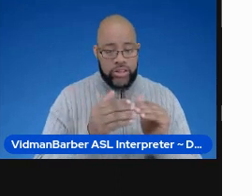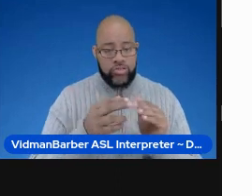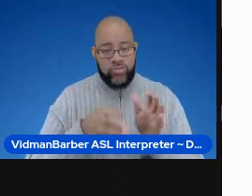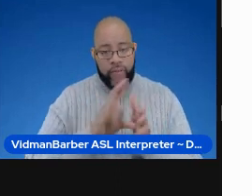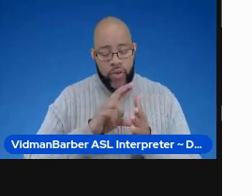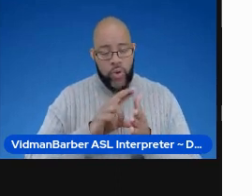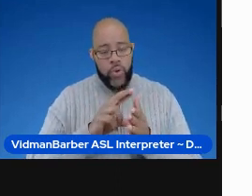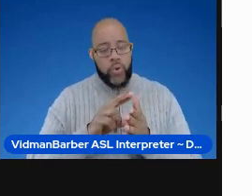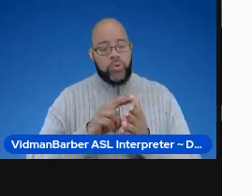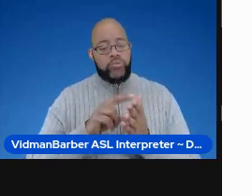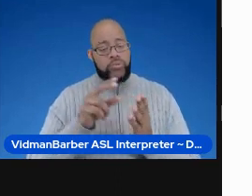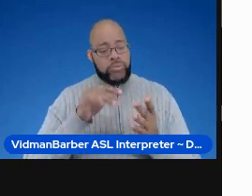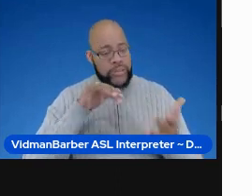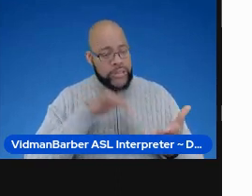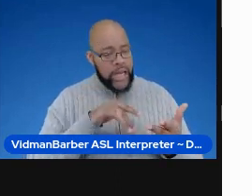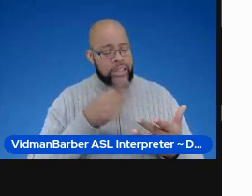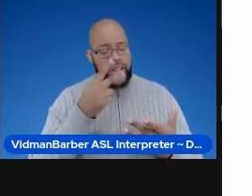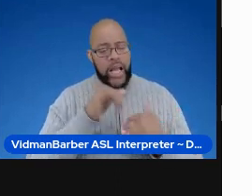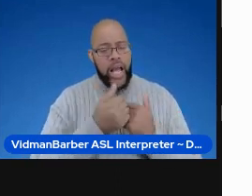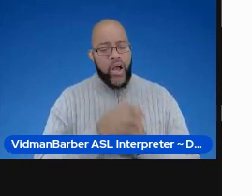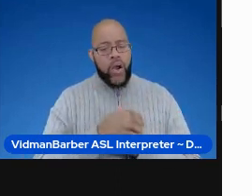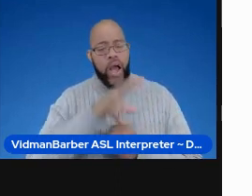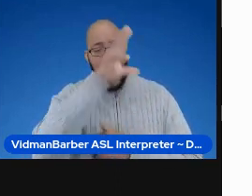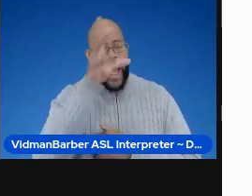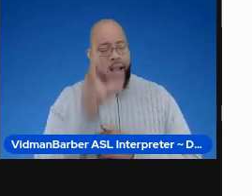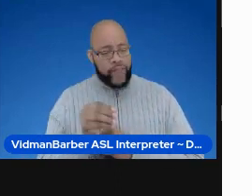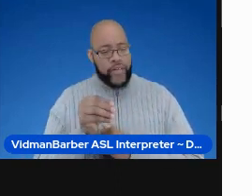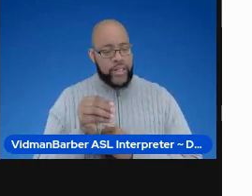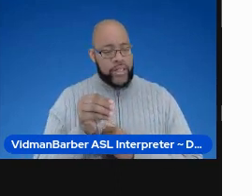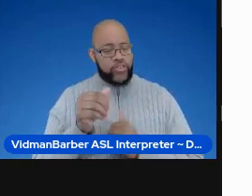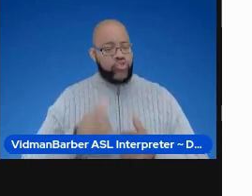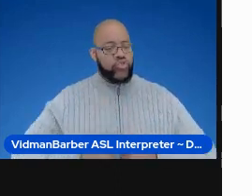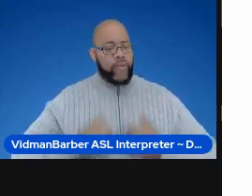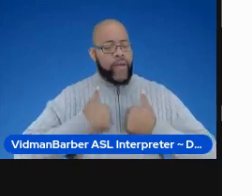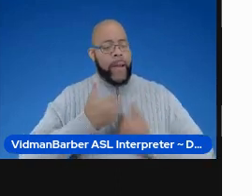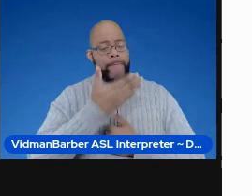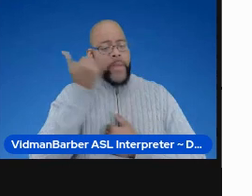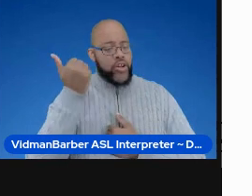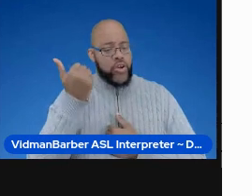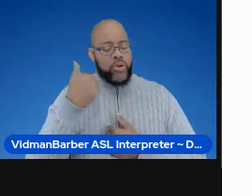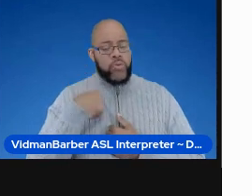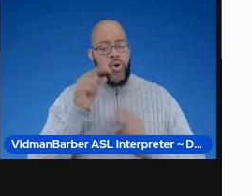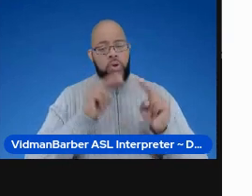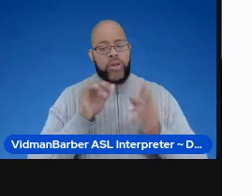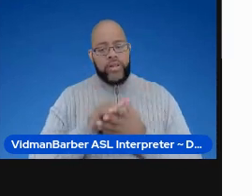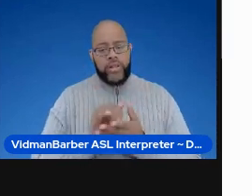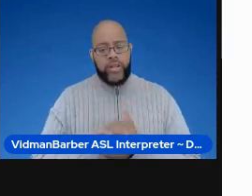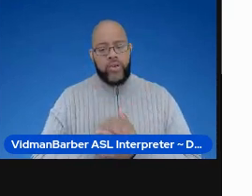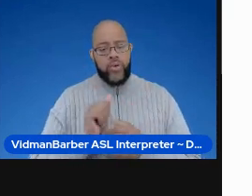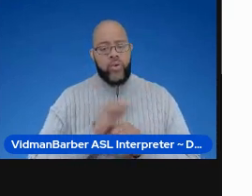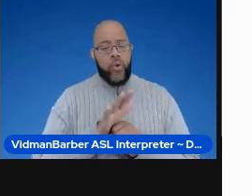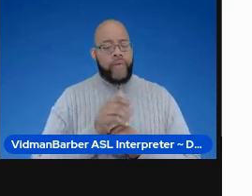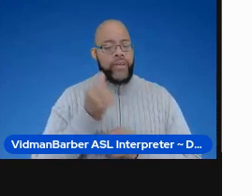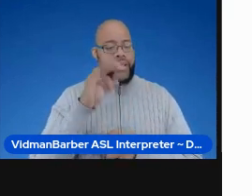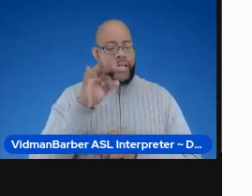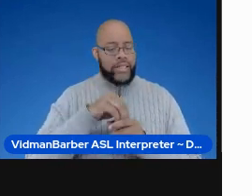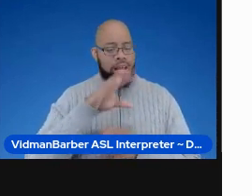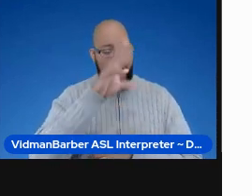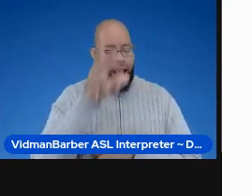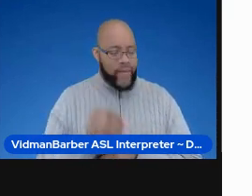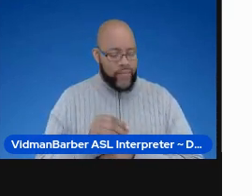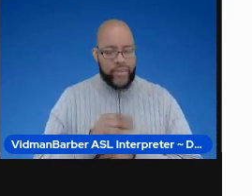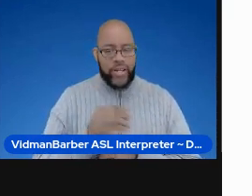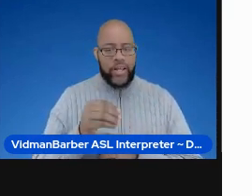literature to look at how Africans survived better, and we were looking at COVID-19 in Africa and